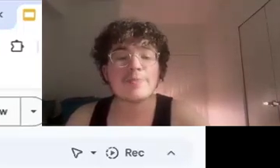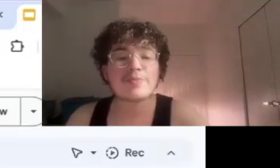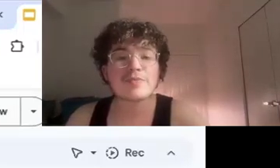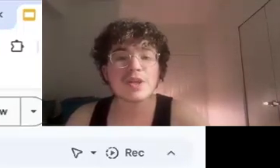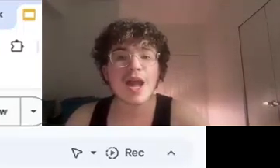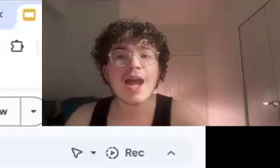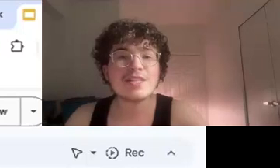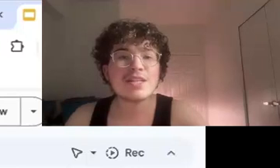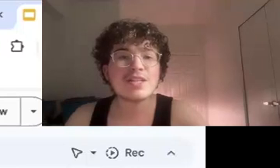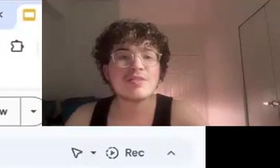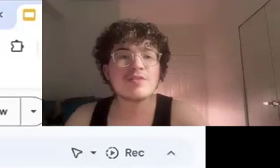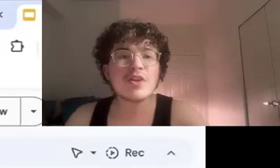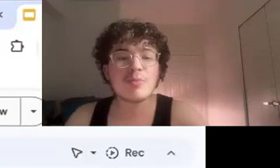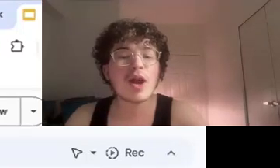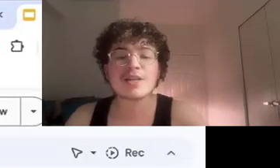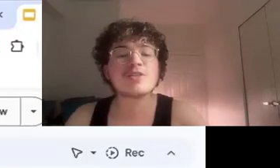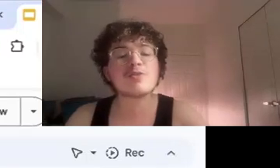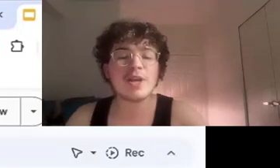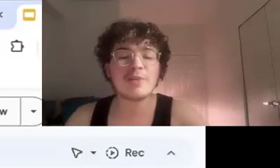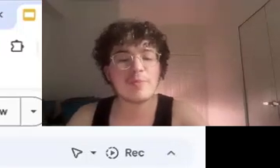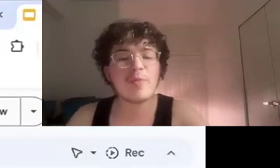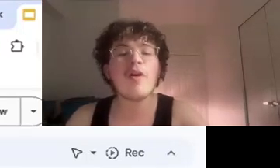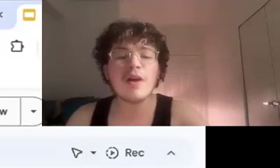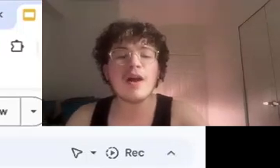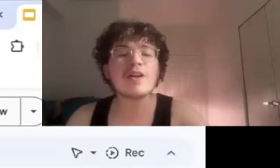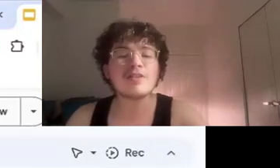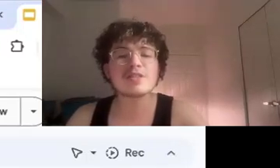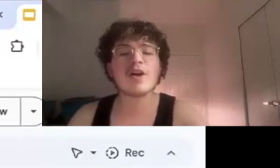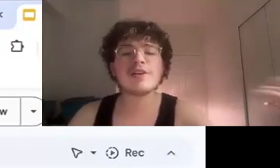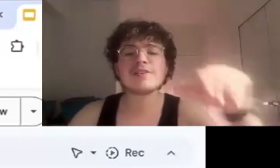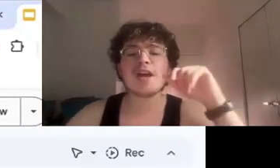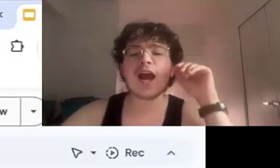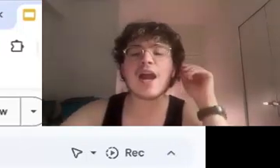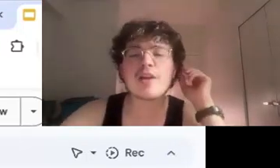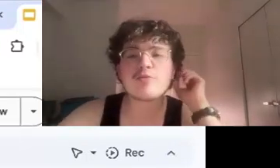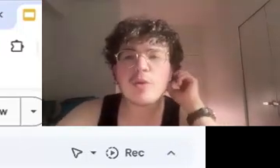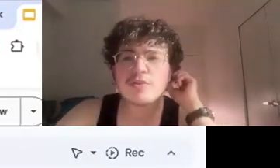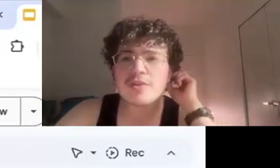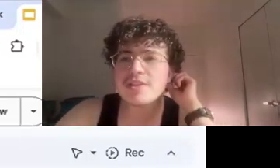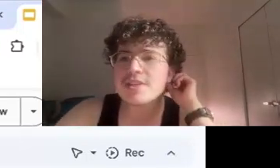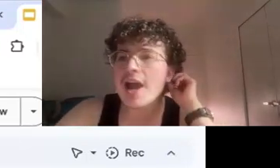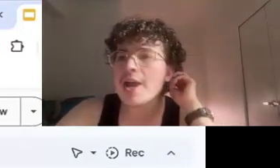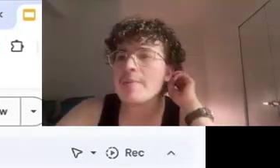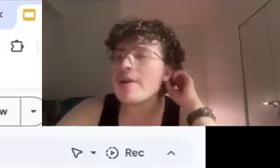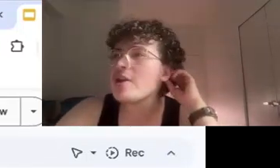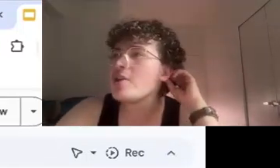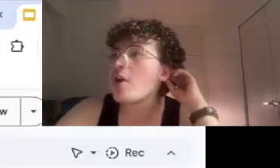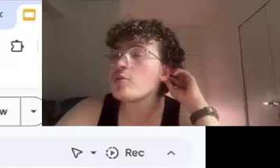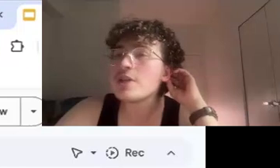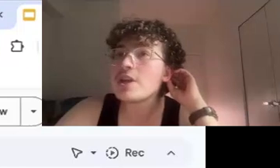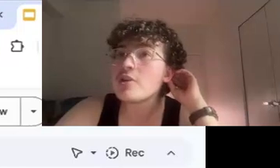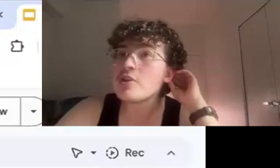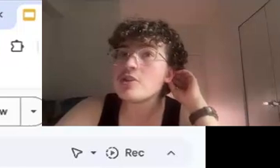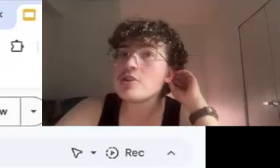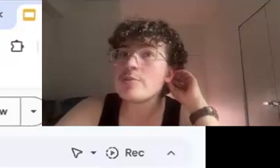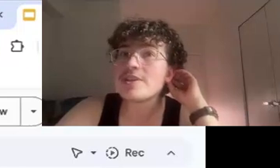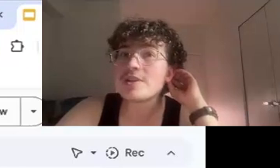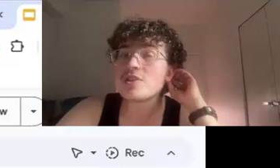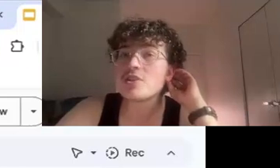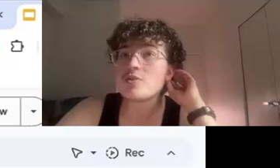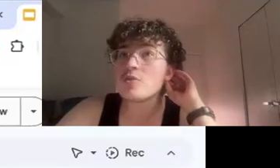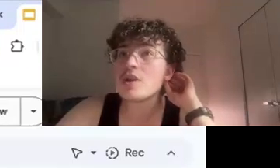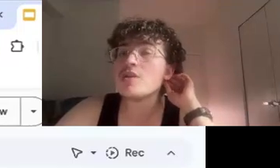So the psychopathic delinquency laws were directed towards minors, and the language of the law